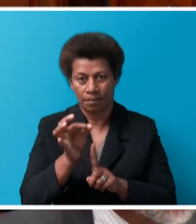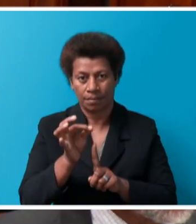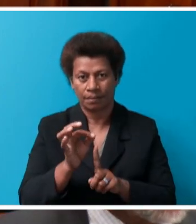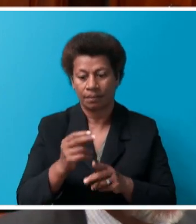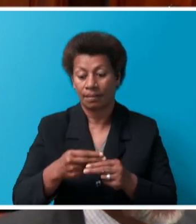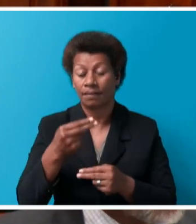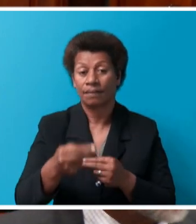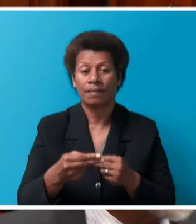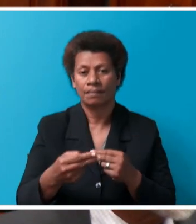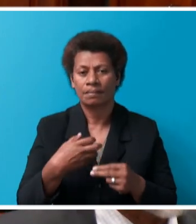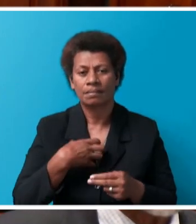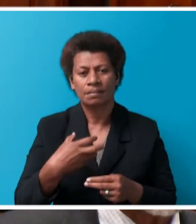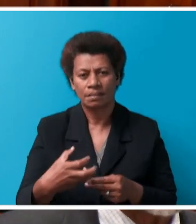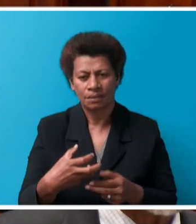than ever.